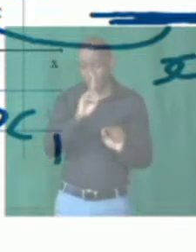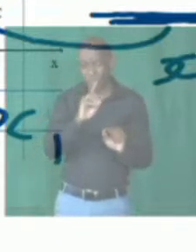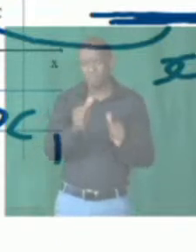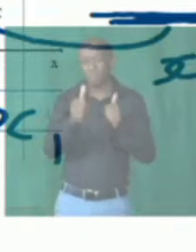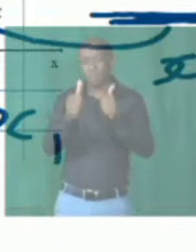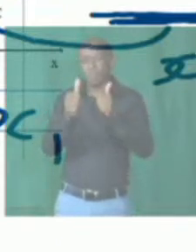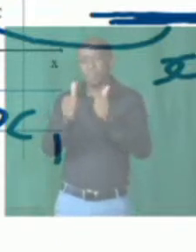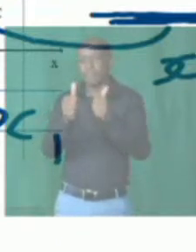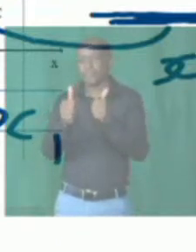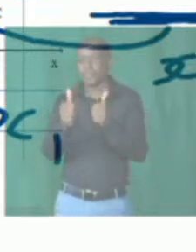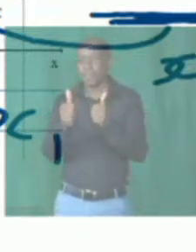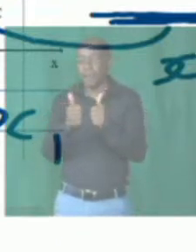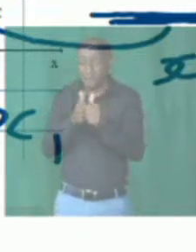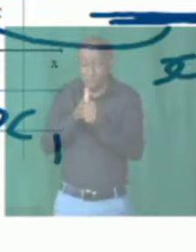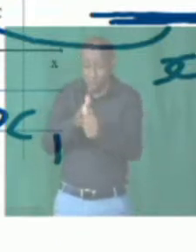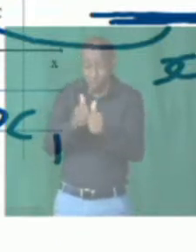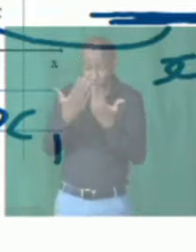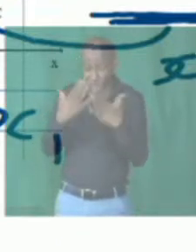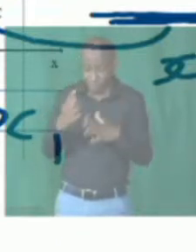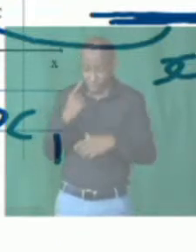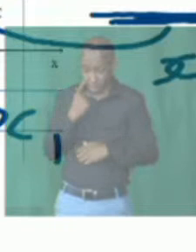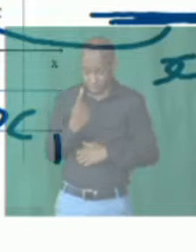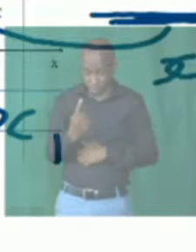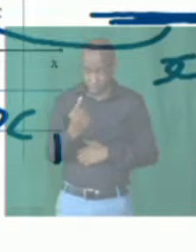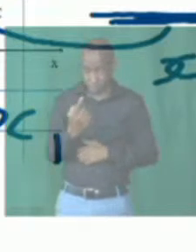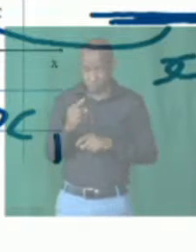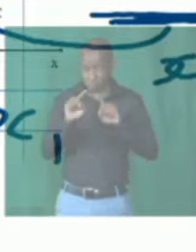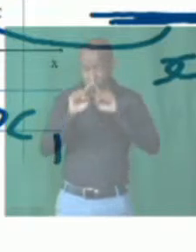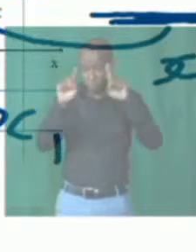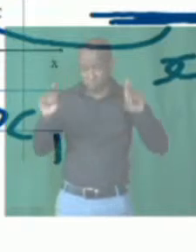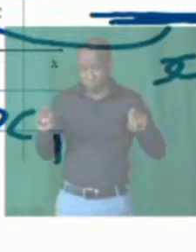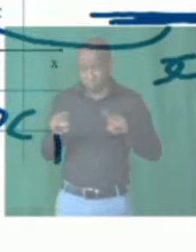formula that we have come up with.